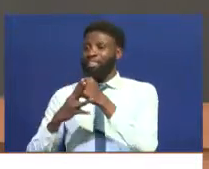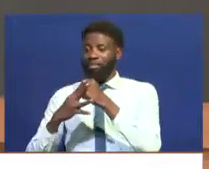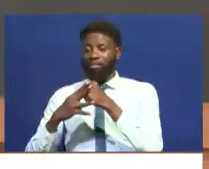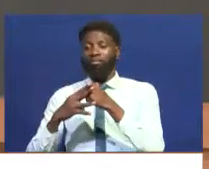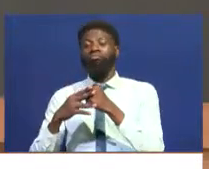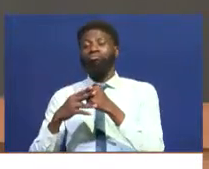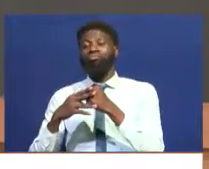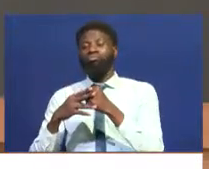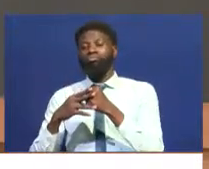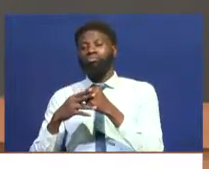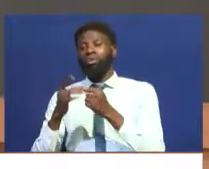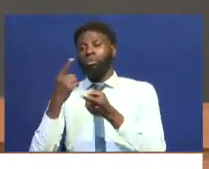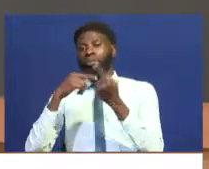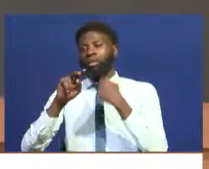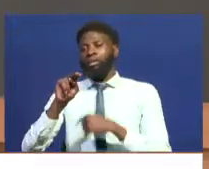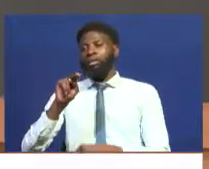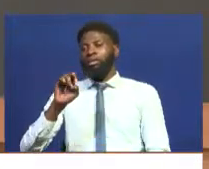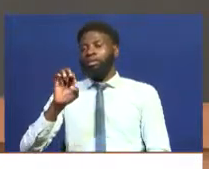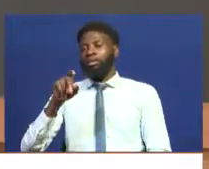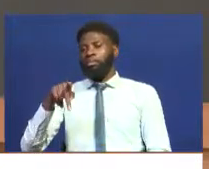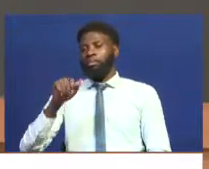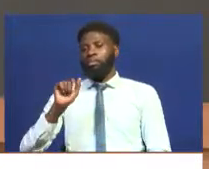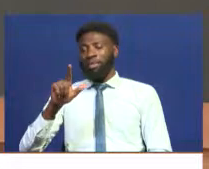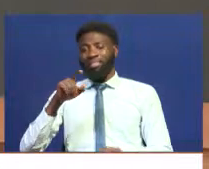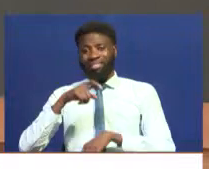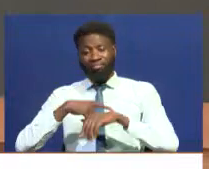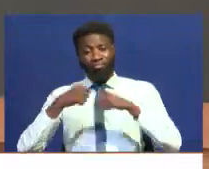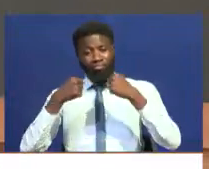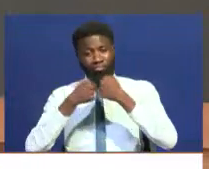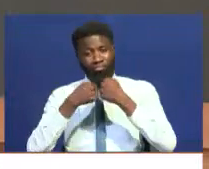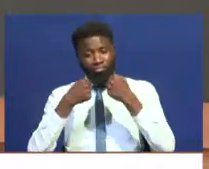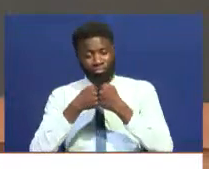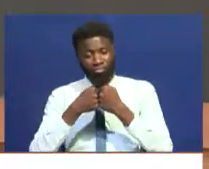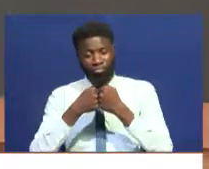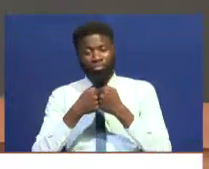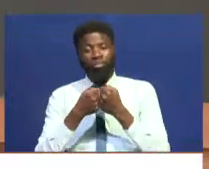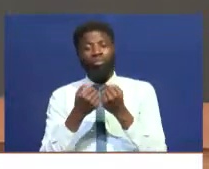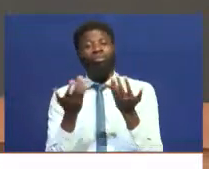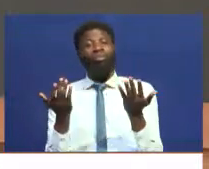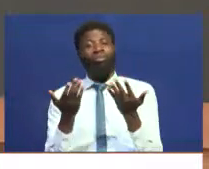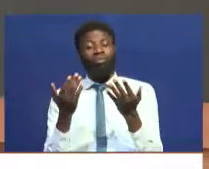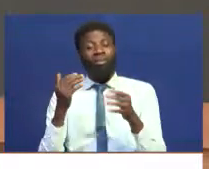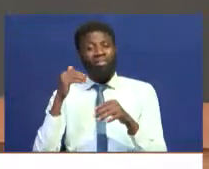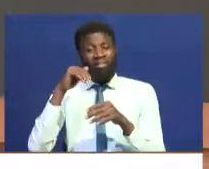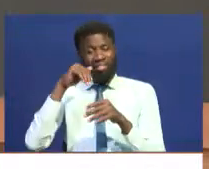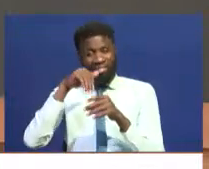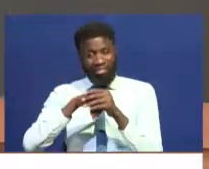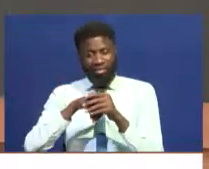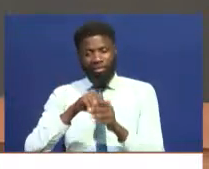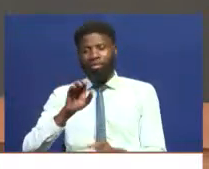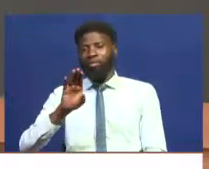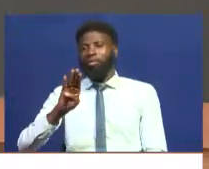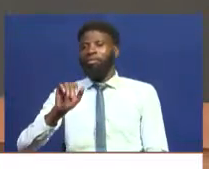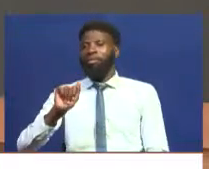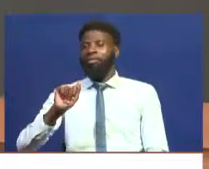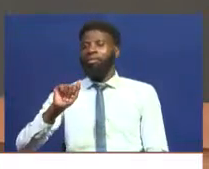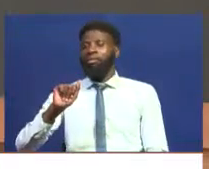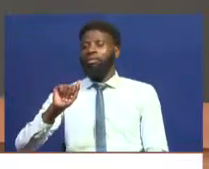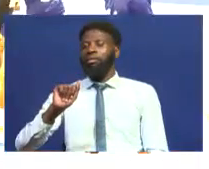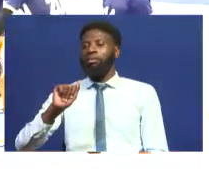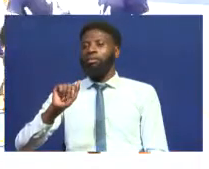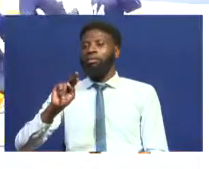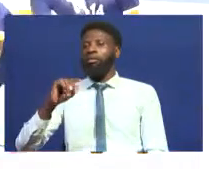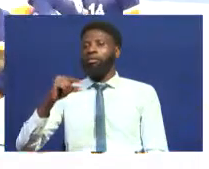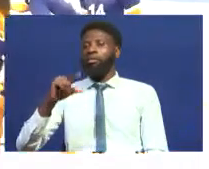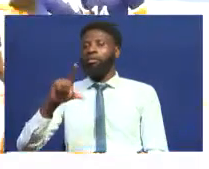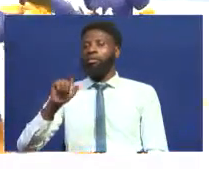ongoing Bangabandhu International Kabaddi Tournament at the Dhaka and Mirpur Indoor Arena in Bangladesh. Now en route to